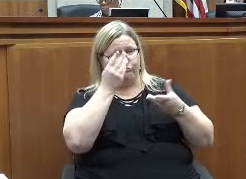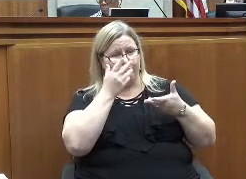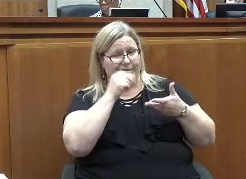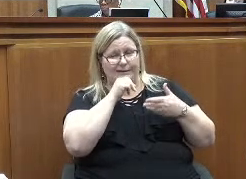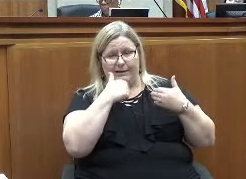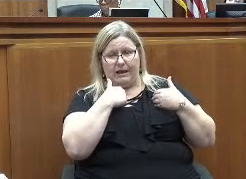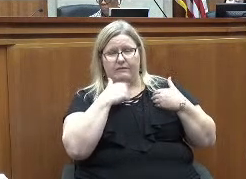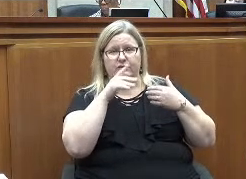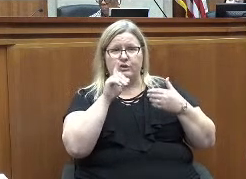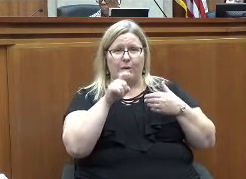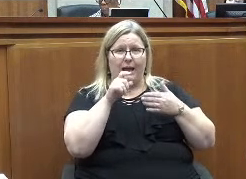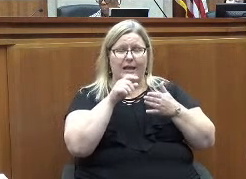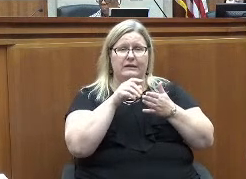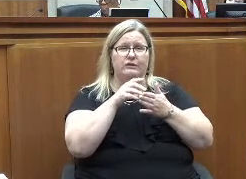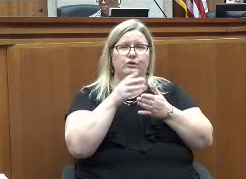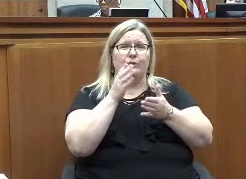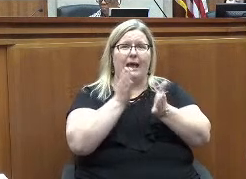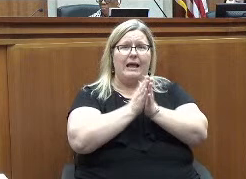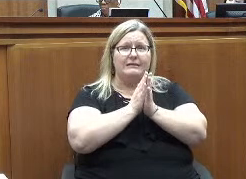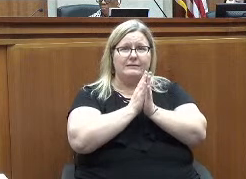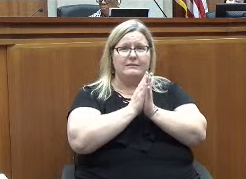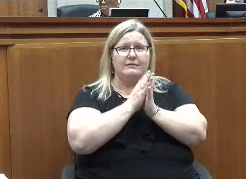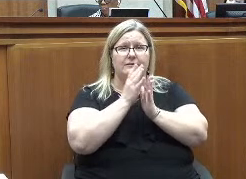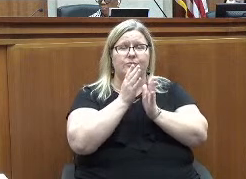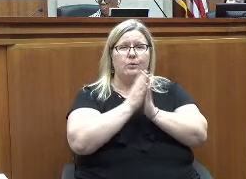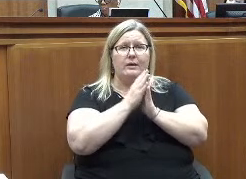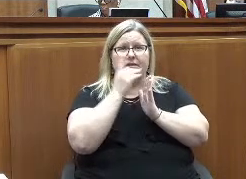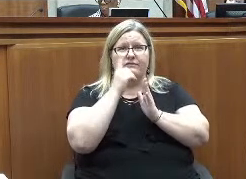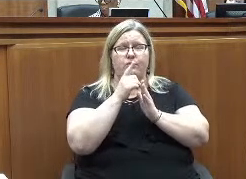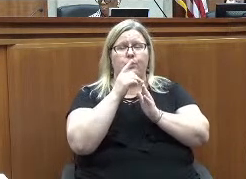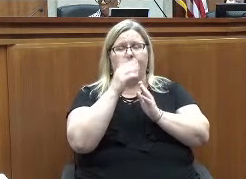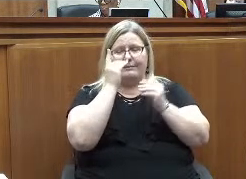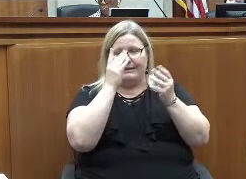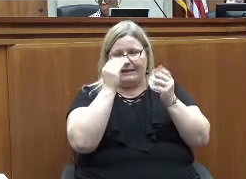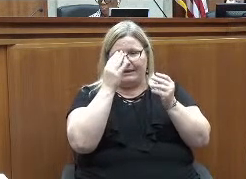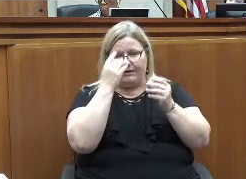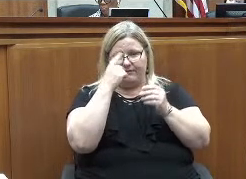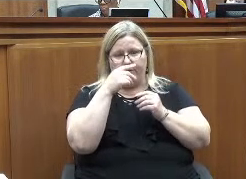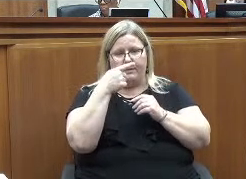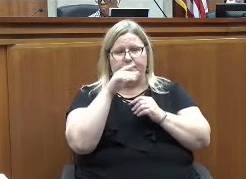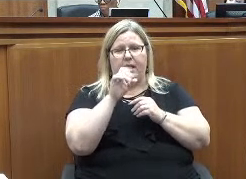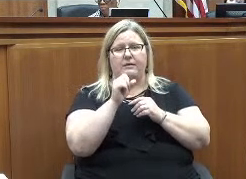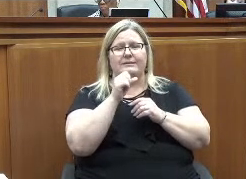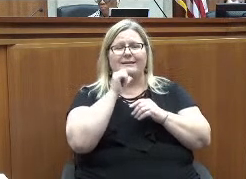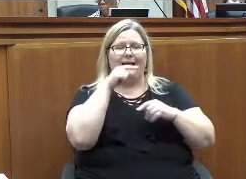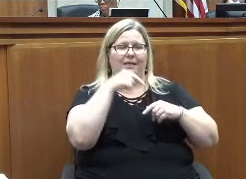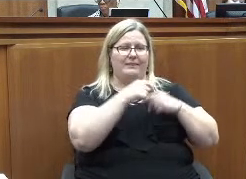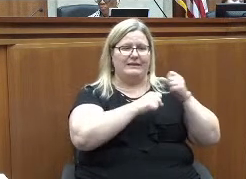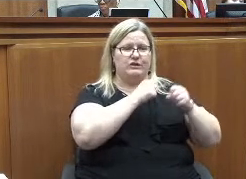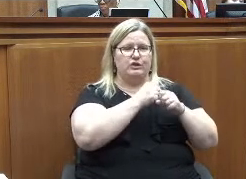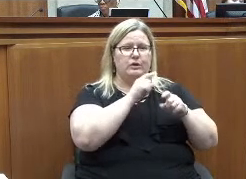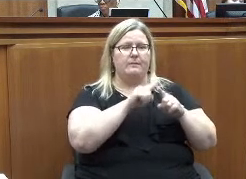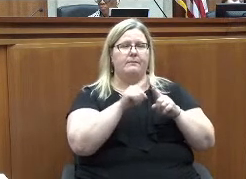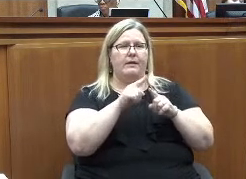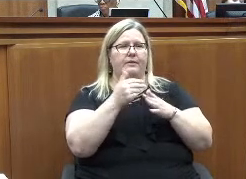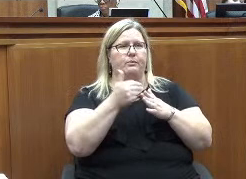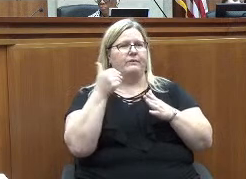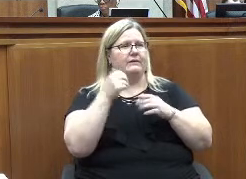Information Act request to get the data on the pods in this last year. Not this school year, but the previous.